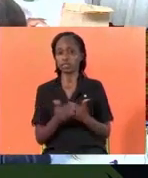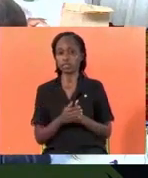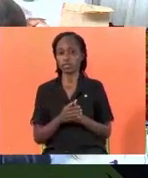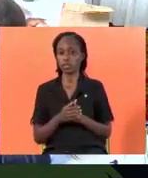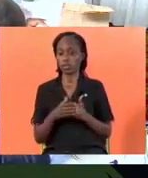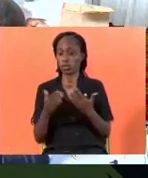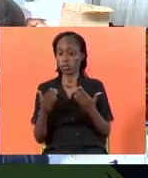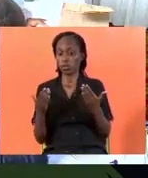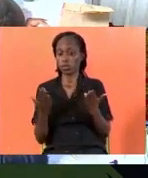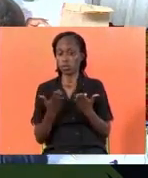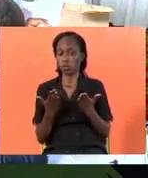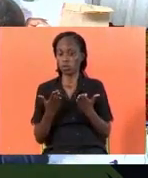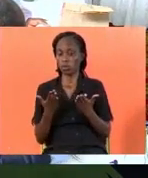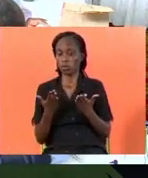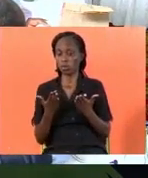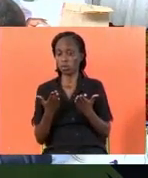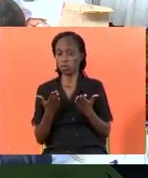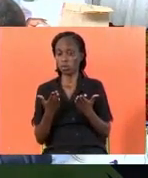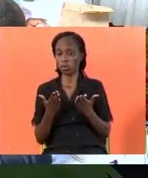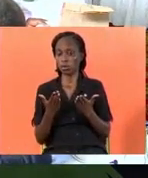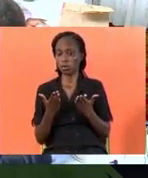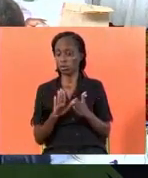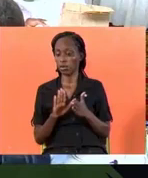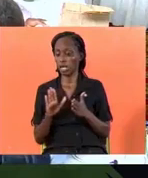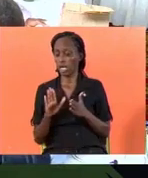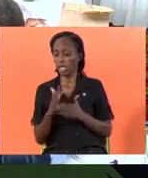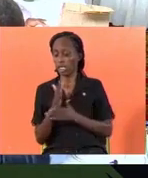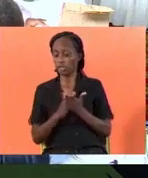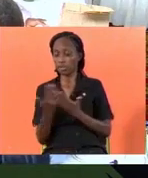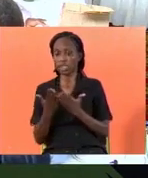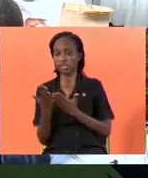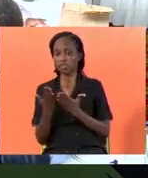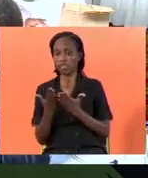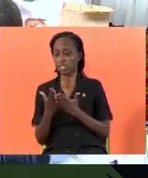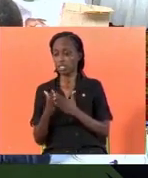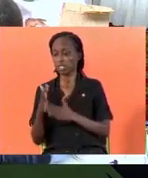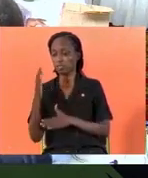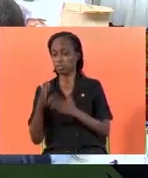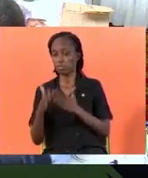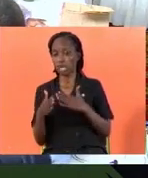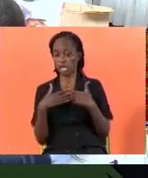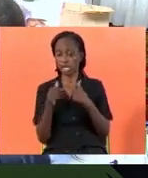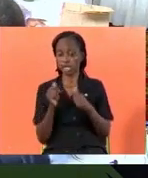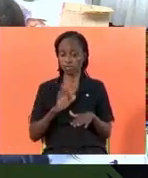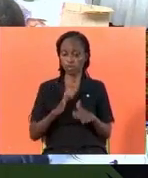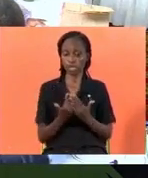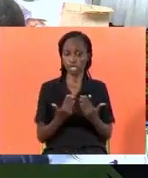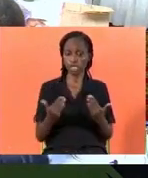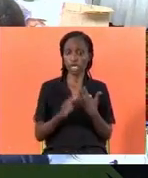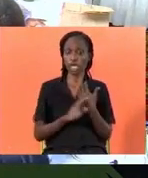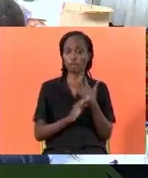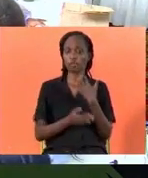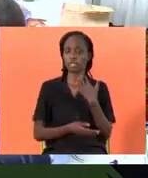where there's been a cut of certain services specifically for the health of women and children and maternity health.